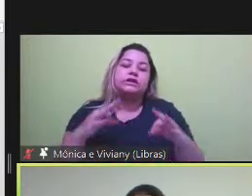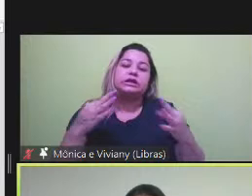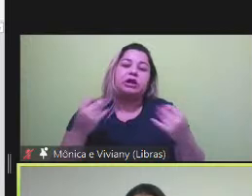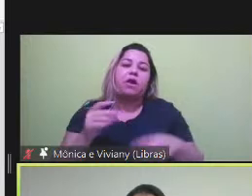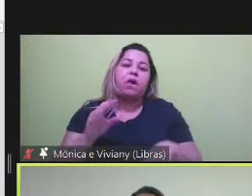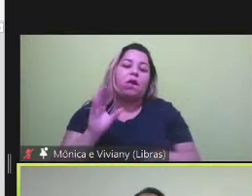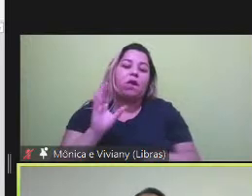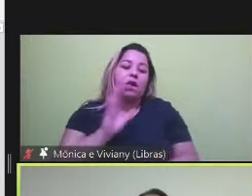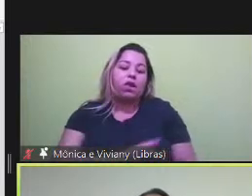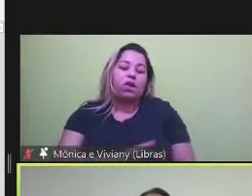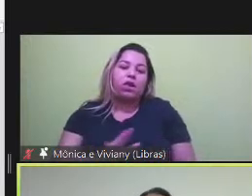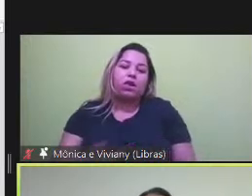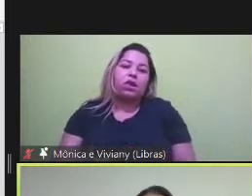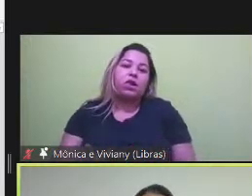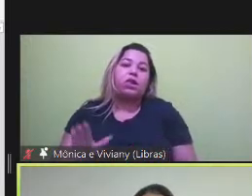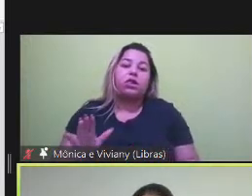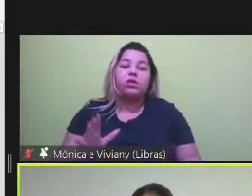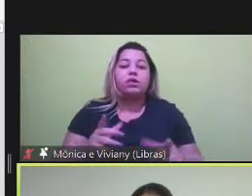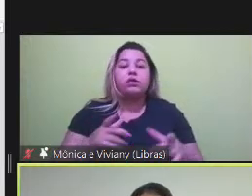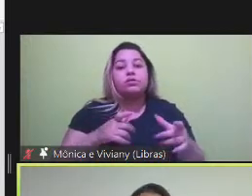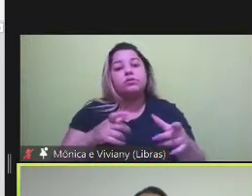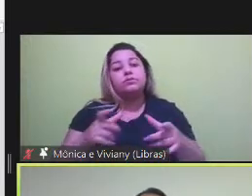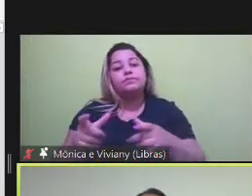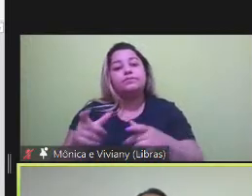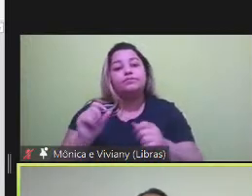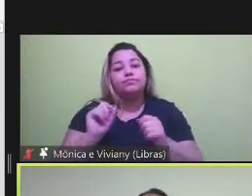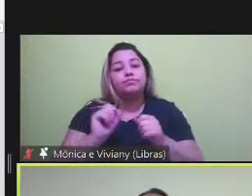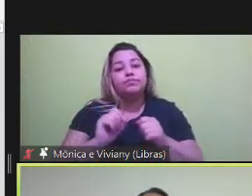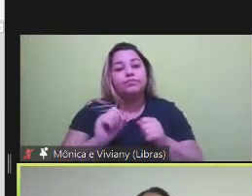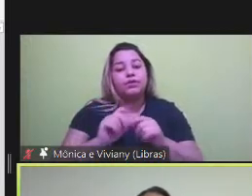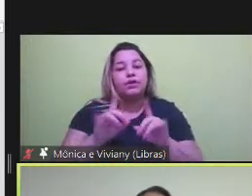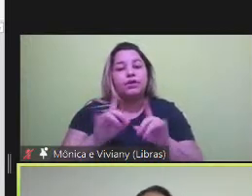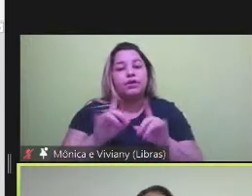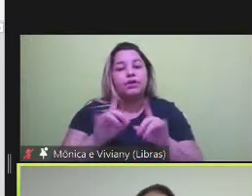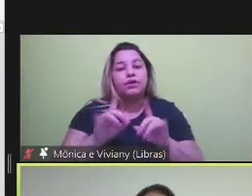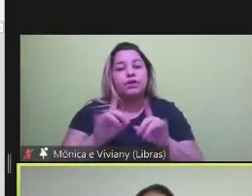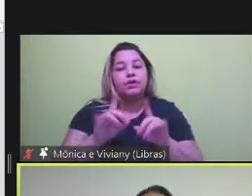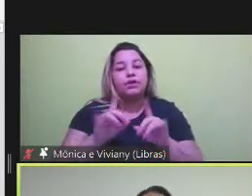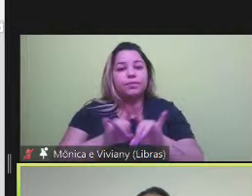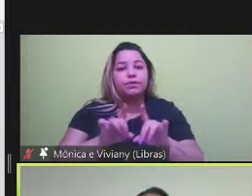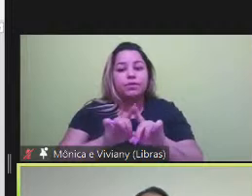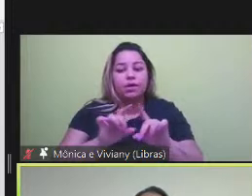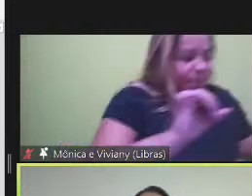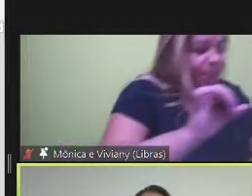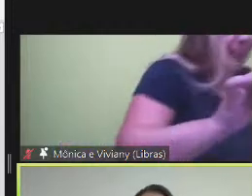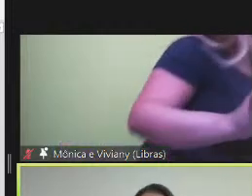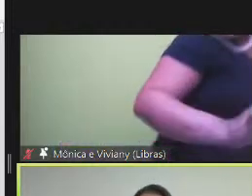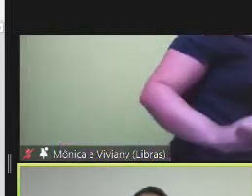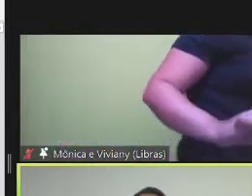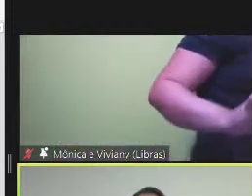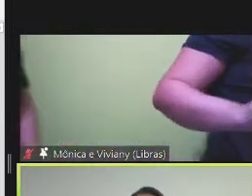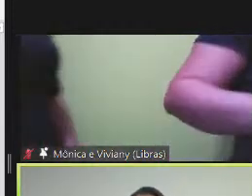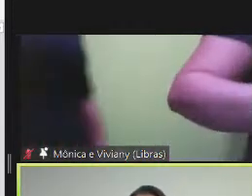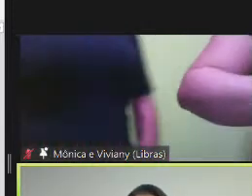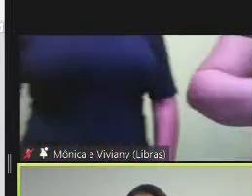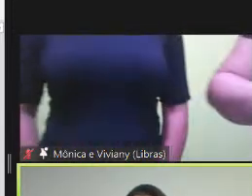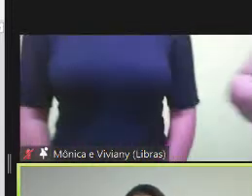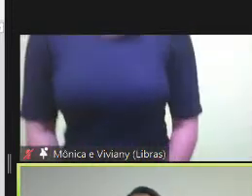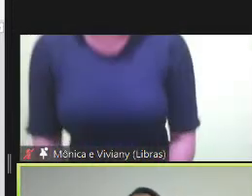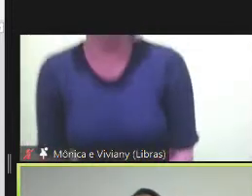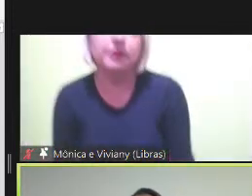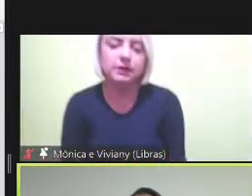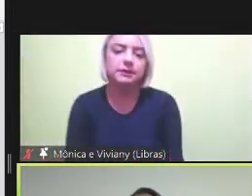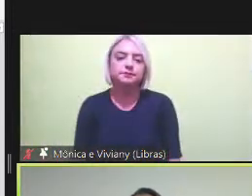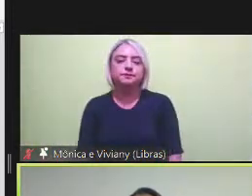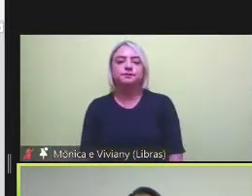all children who were registered, and we do this booklet, and the children who